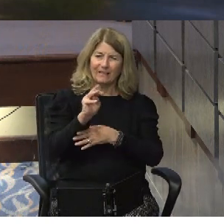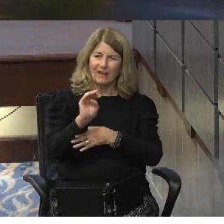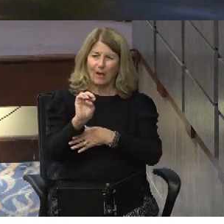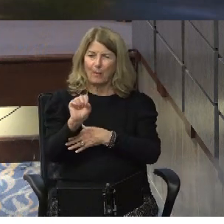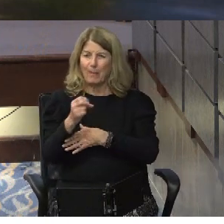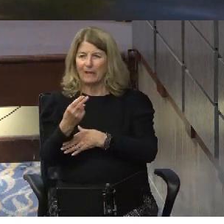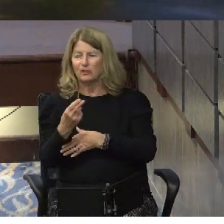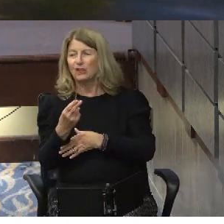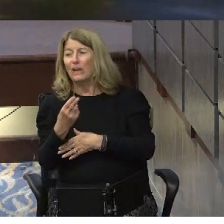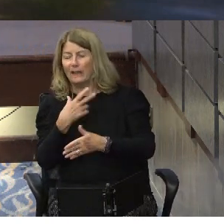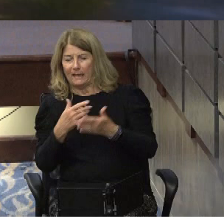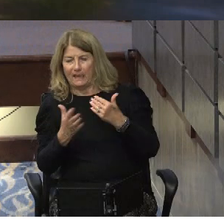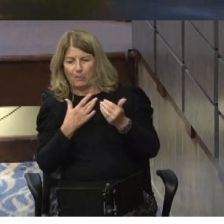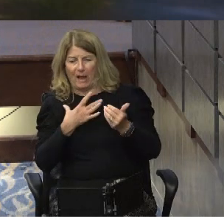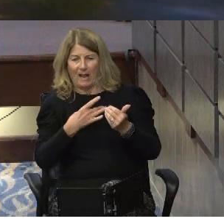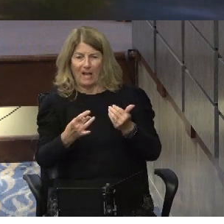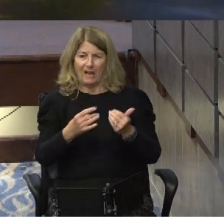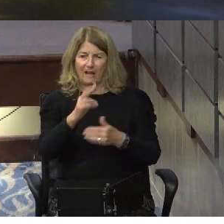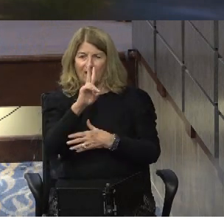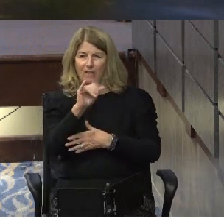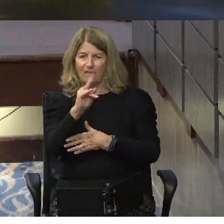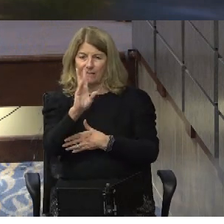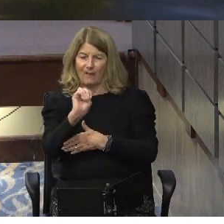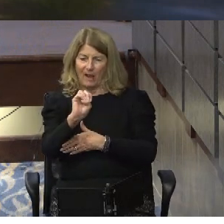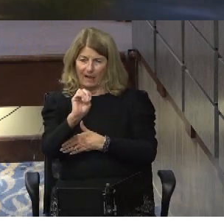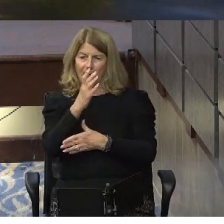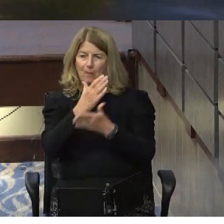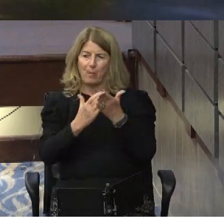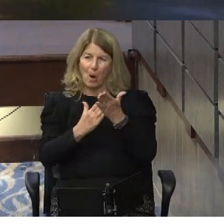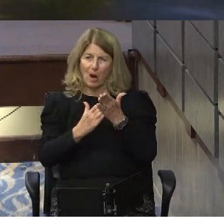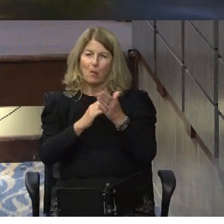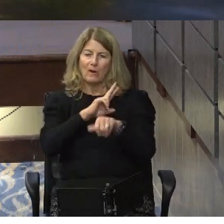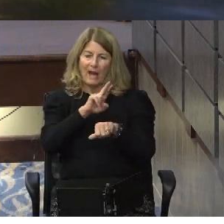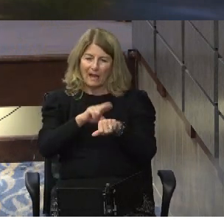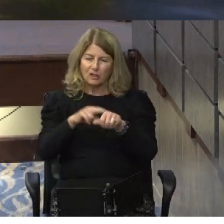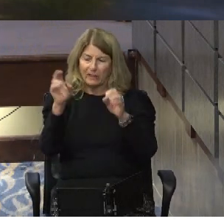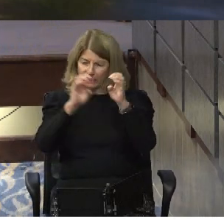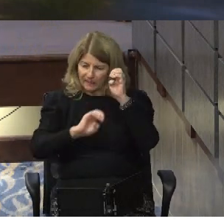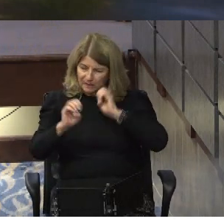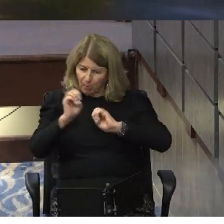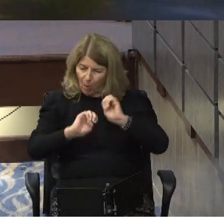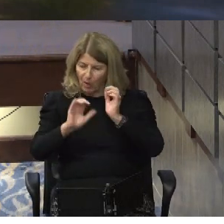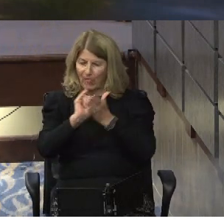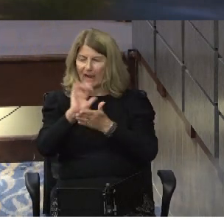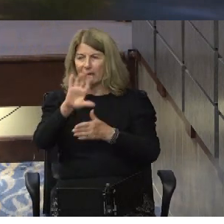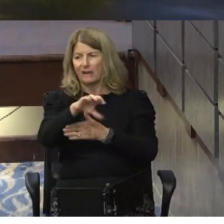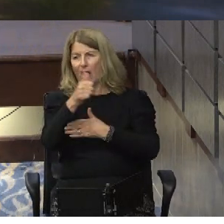Anyway, I like the vine aspect both naturally and exploring that in other ways too.